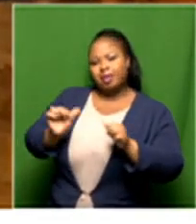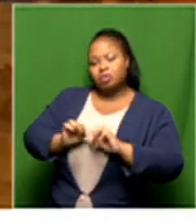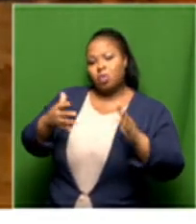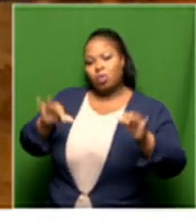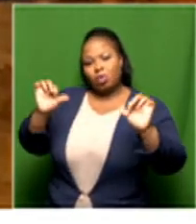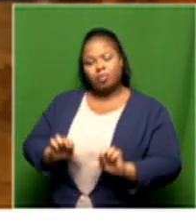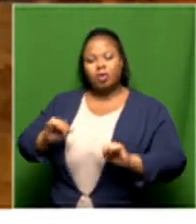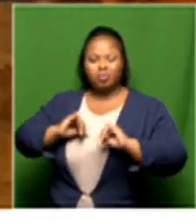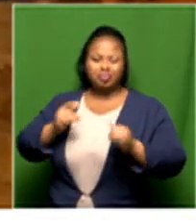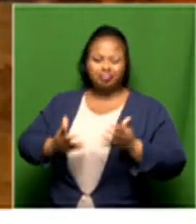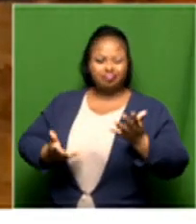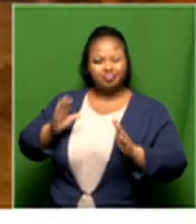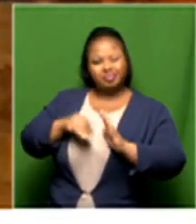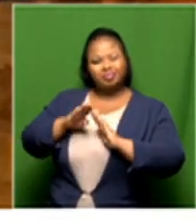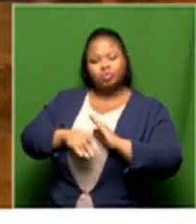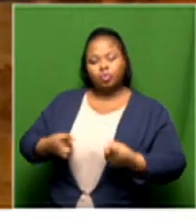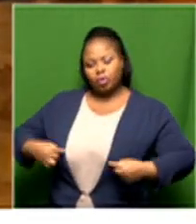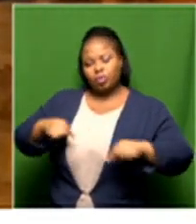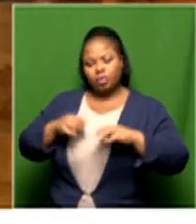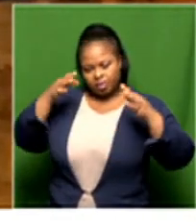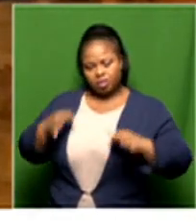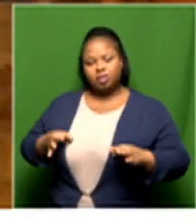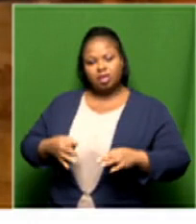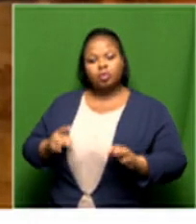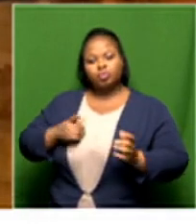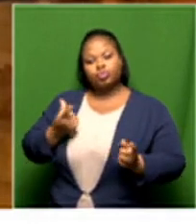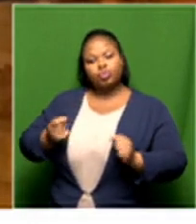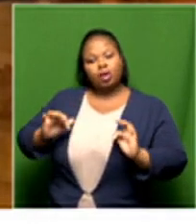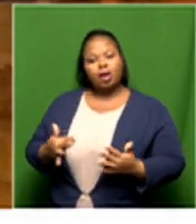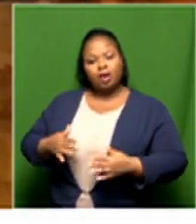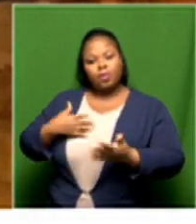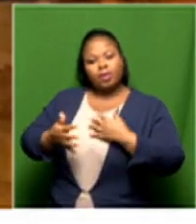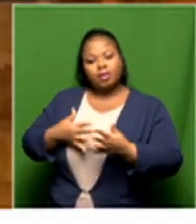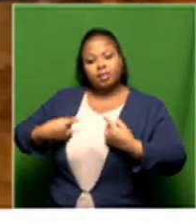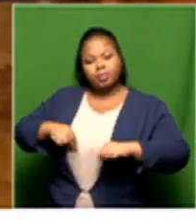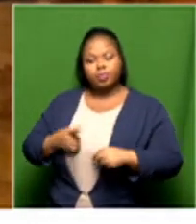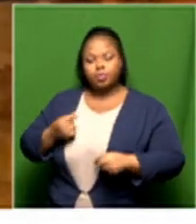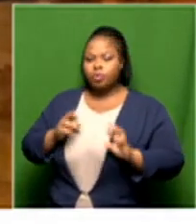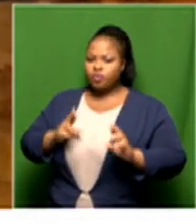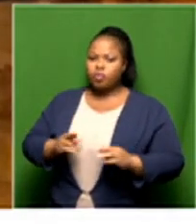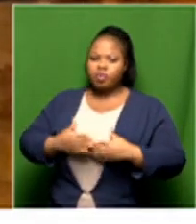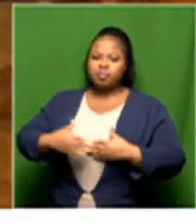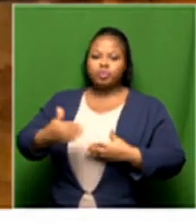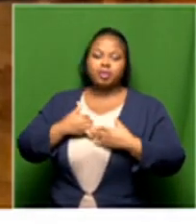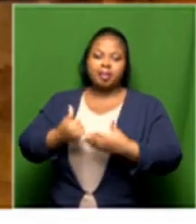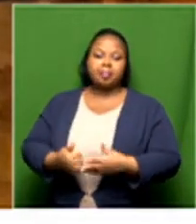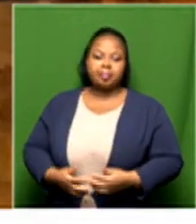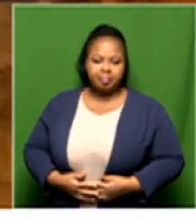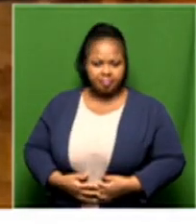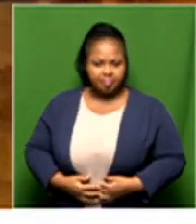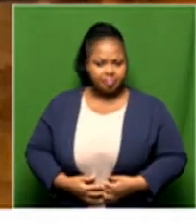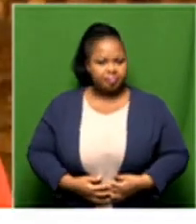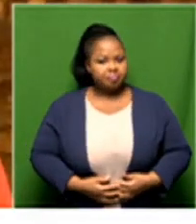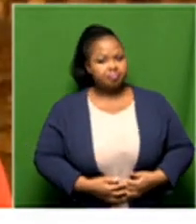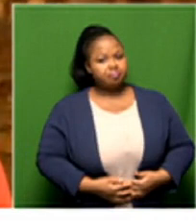again. So it's up to us all to take action and just make a small difference where we can, and hopefully it'll go a long way at the end of the day. So